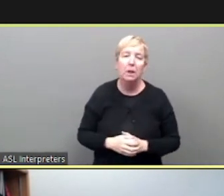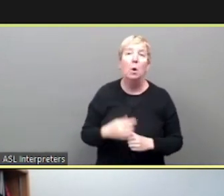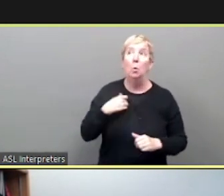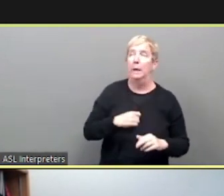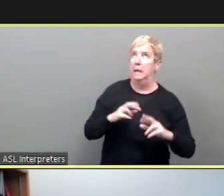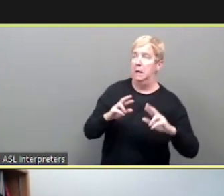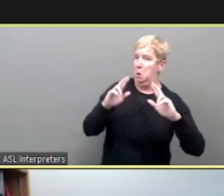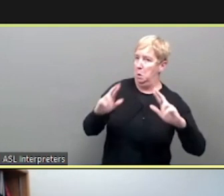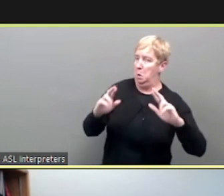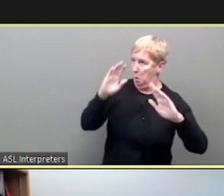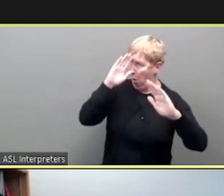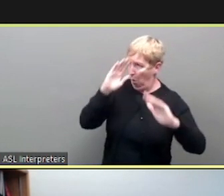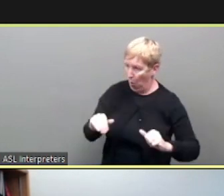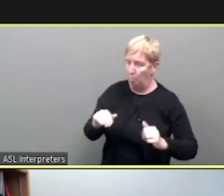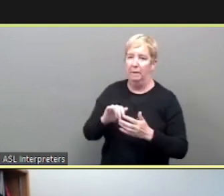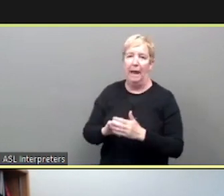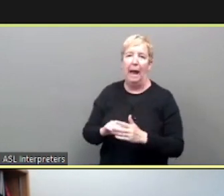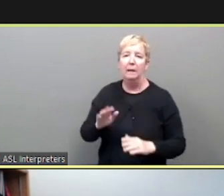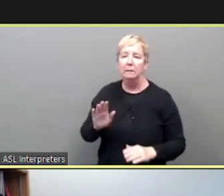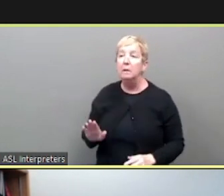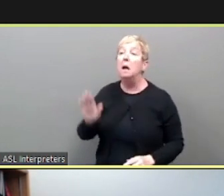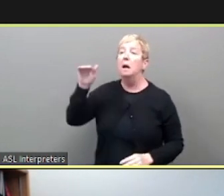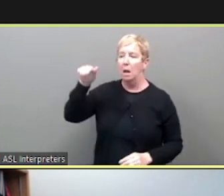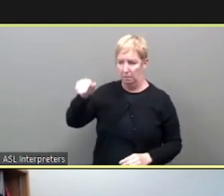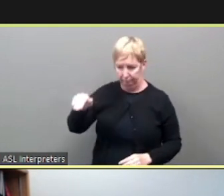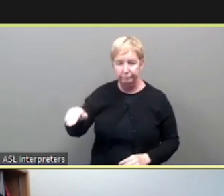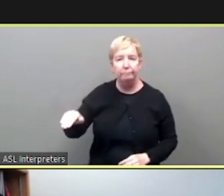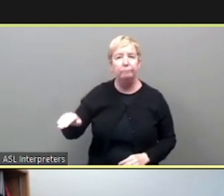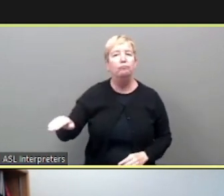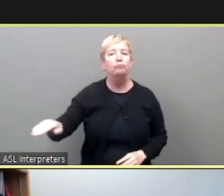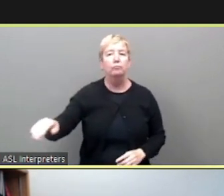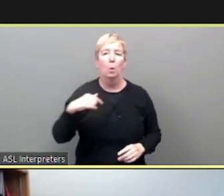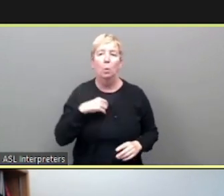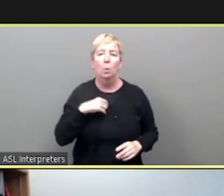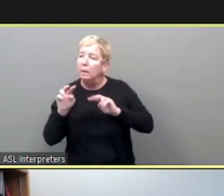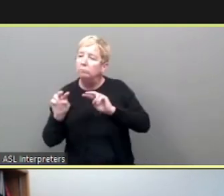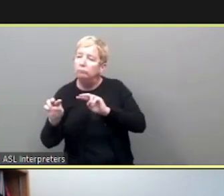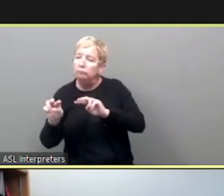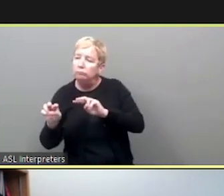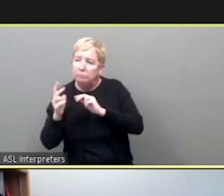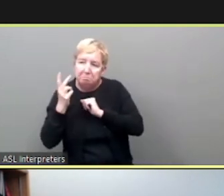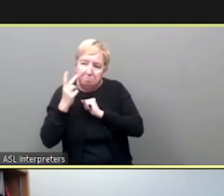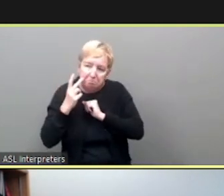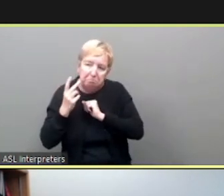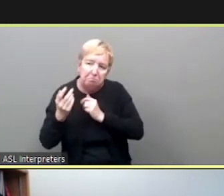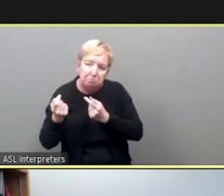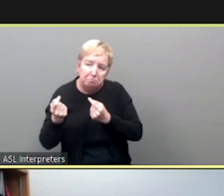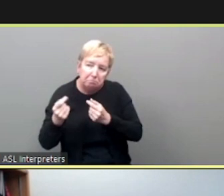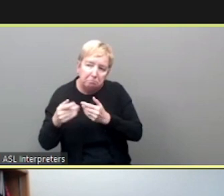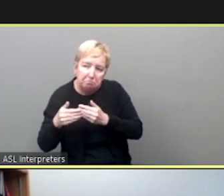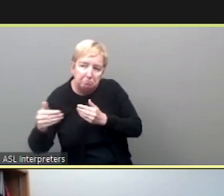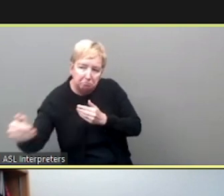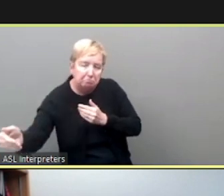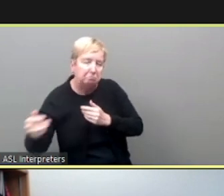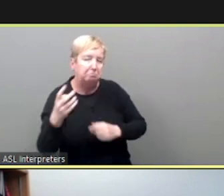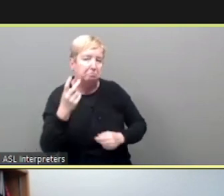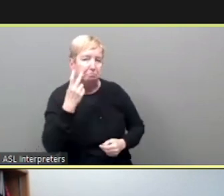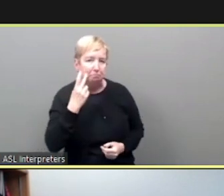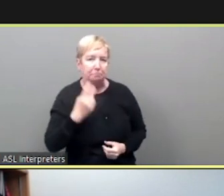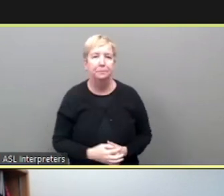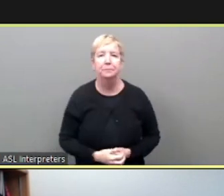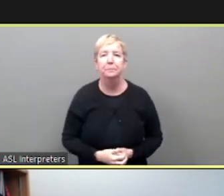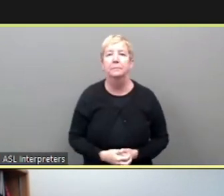hope this decline continues, and we're going to be monitoring this really closely. So next slide.